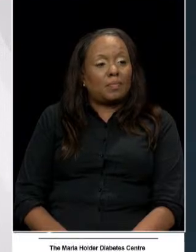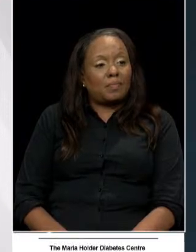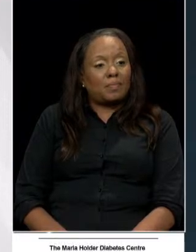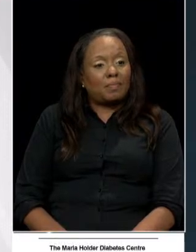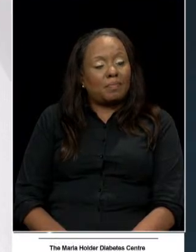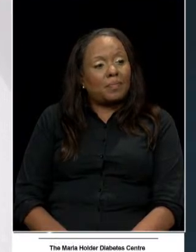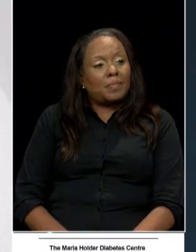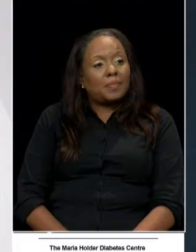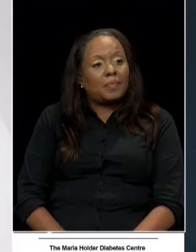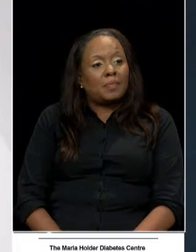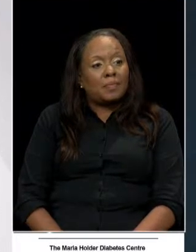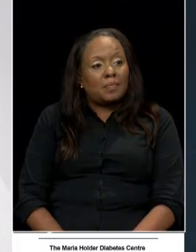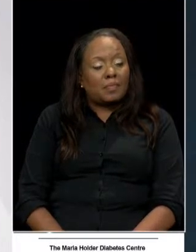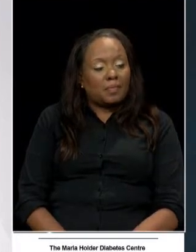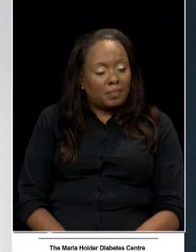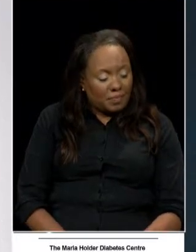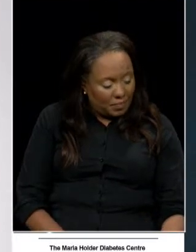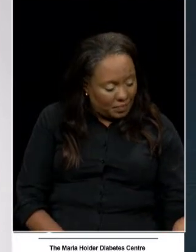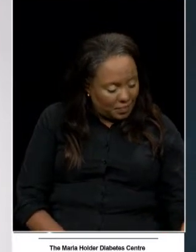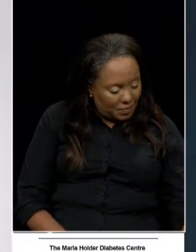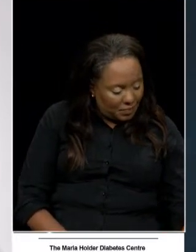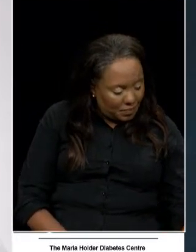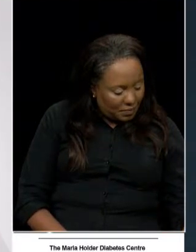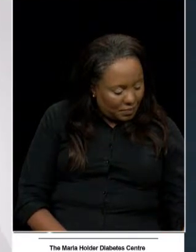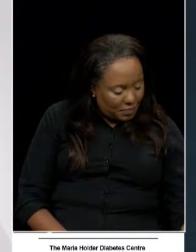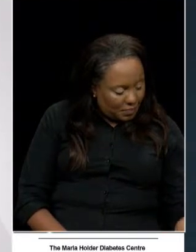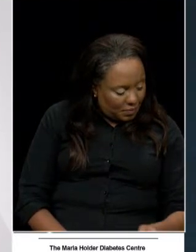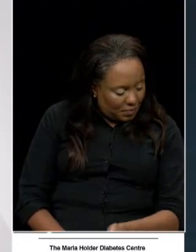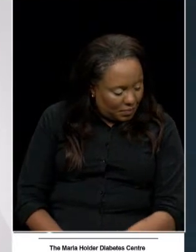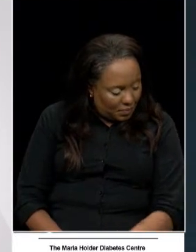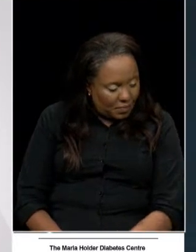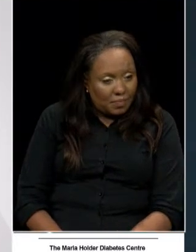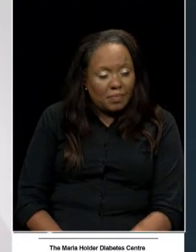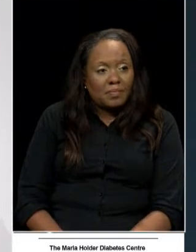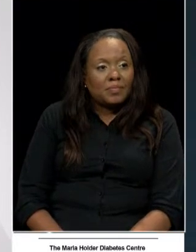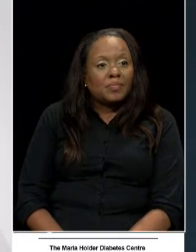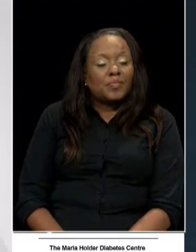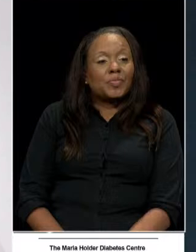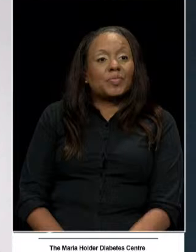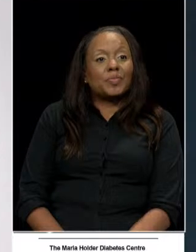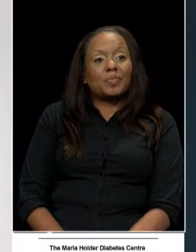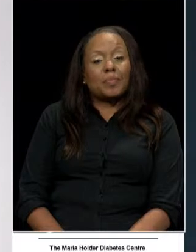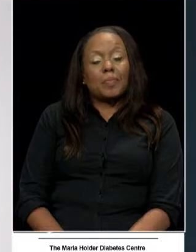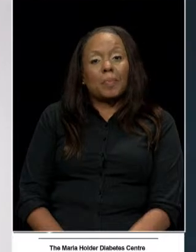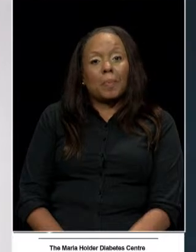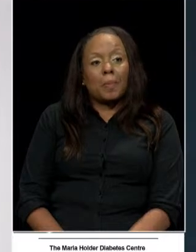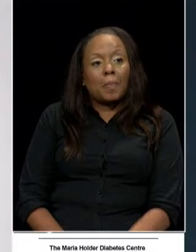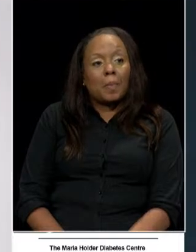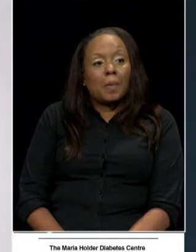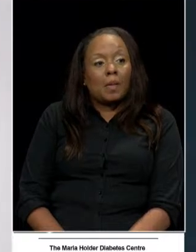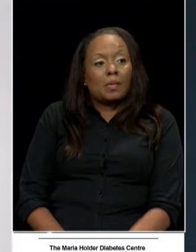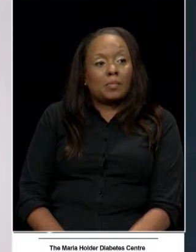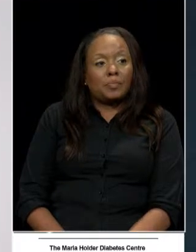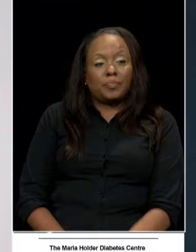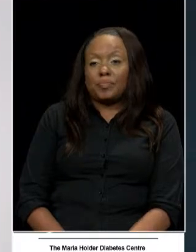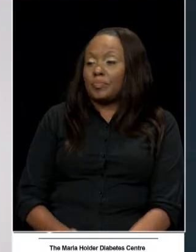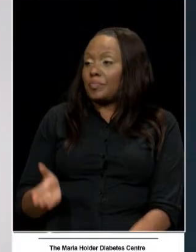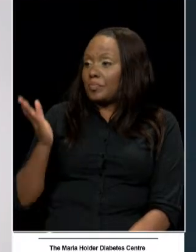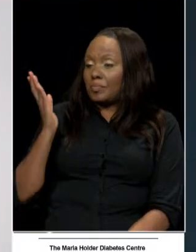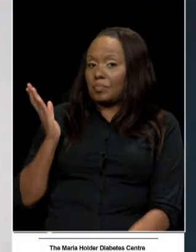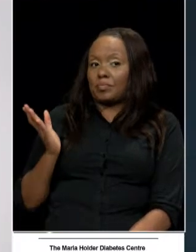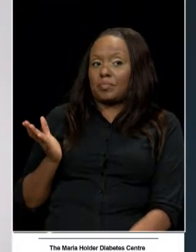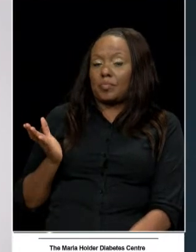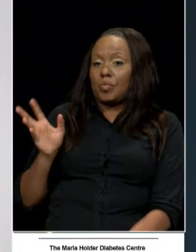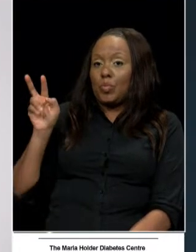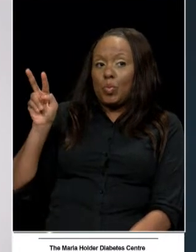feeling. I'm having a funny feeling in my left leg, like something is crawling under the skin, and pain in the upper thigh